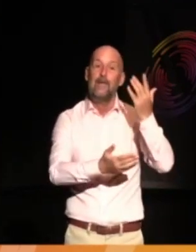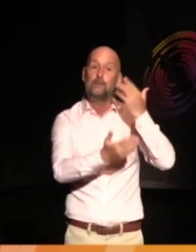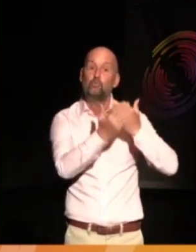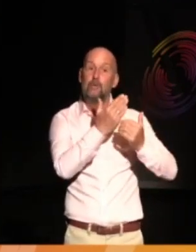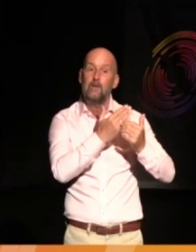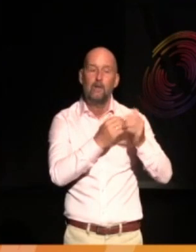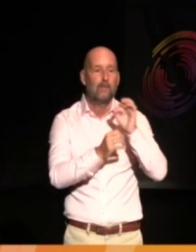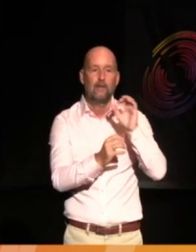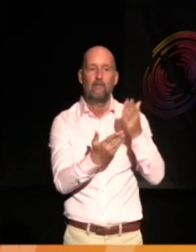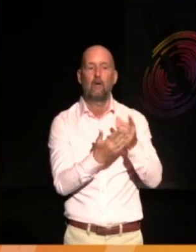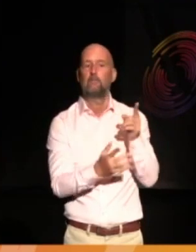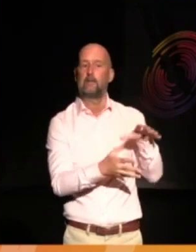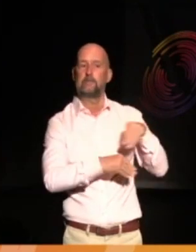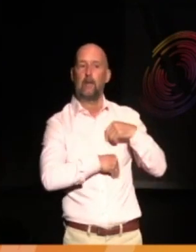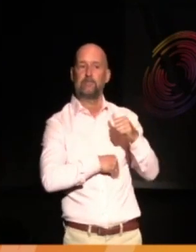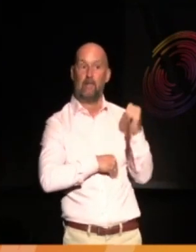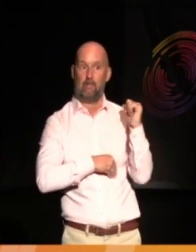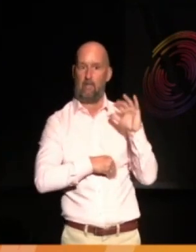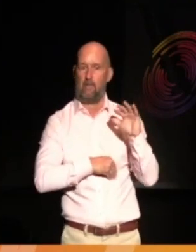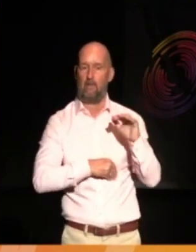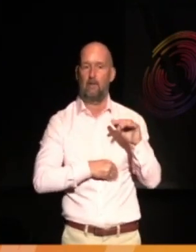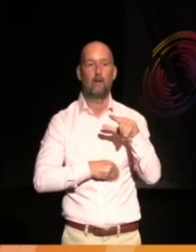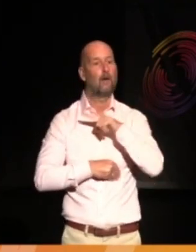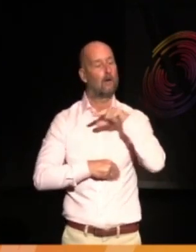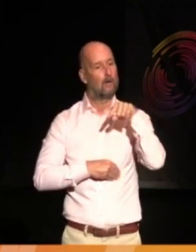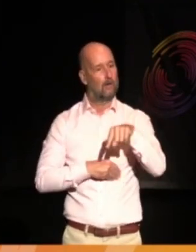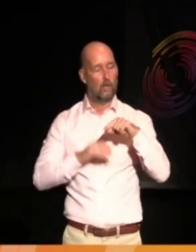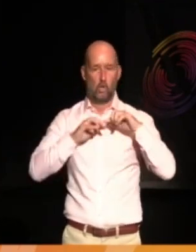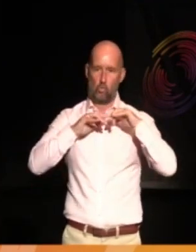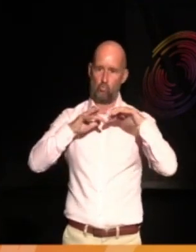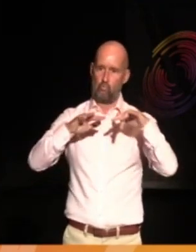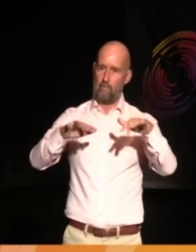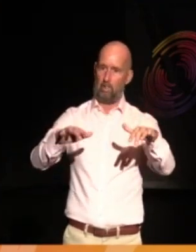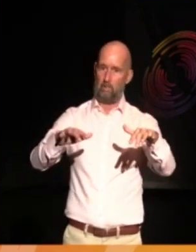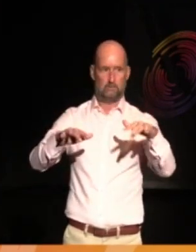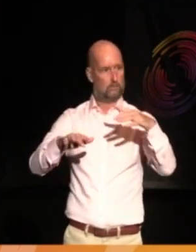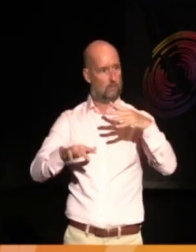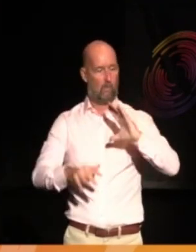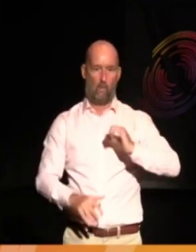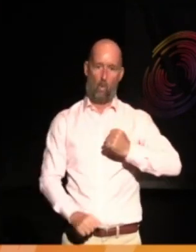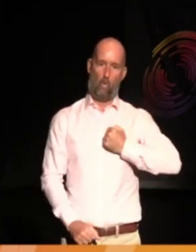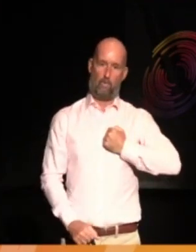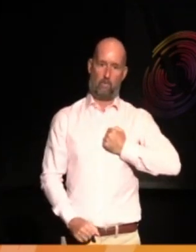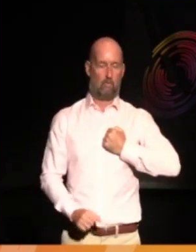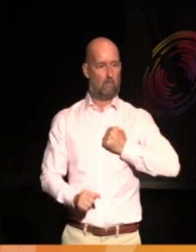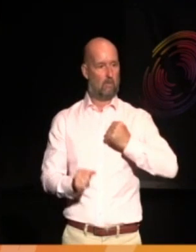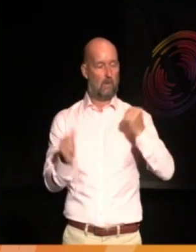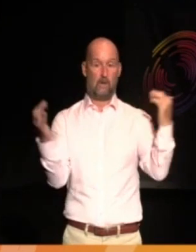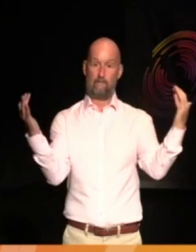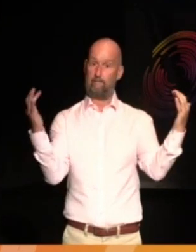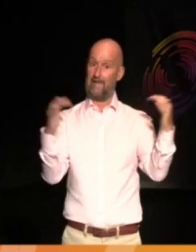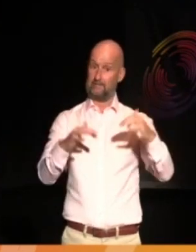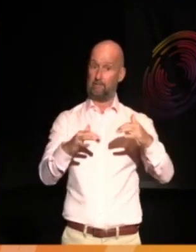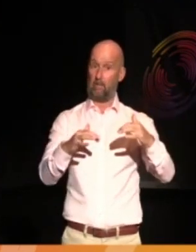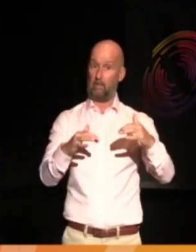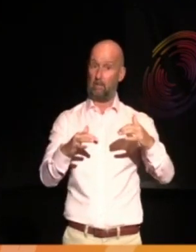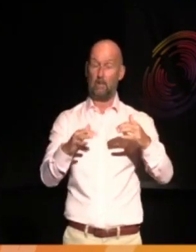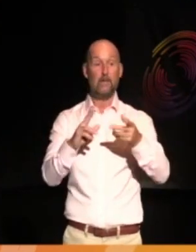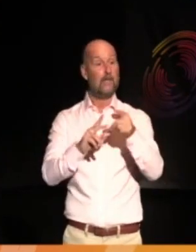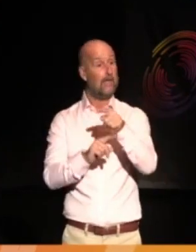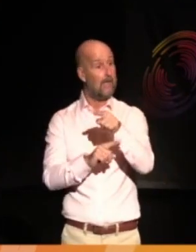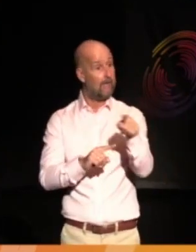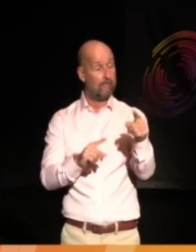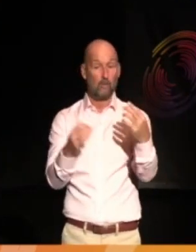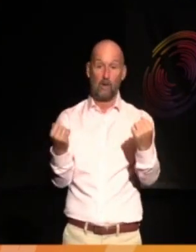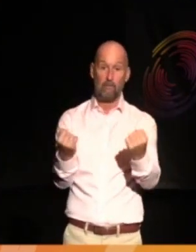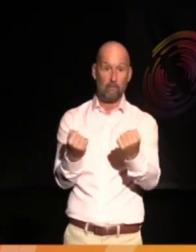acknowledge. But, the point of doing this Ripples of Hope Festival is to say that if you have the agency to sit somewhere